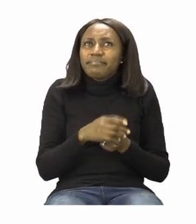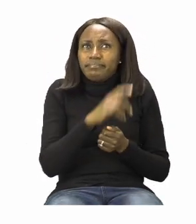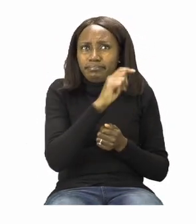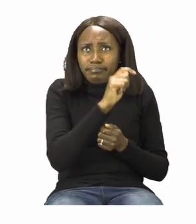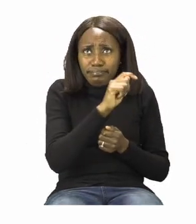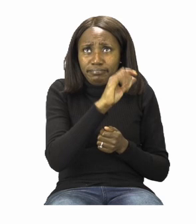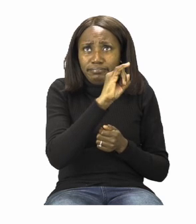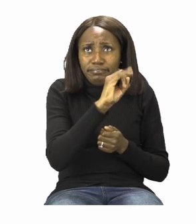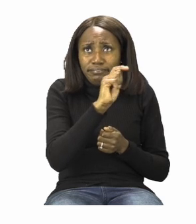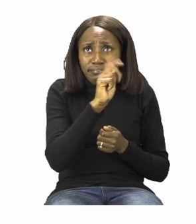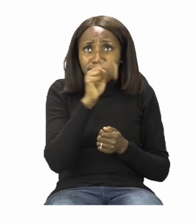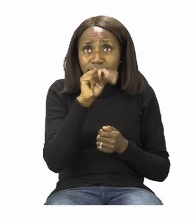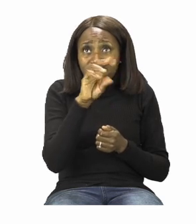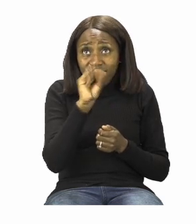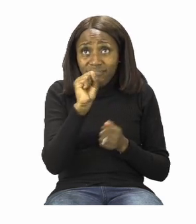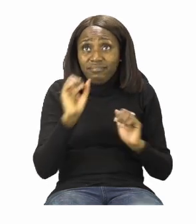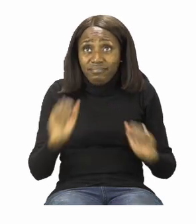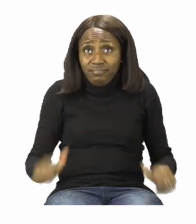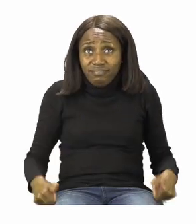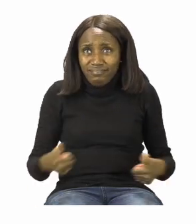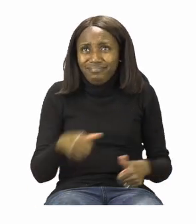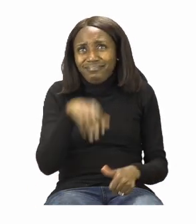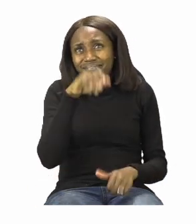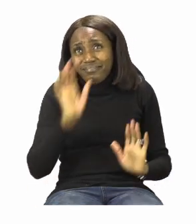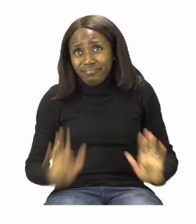Titus, Anna,